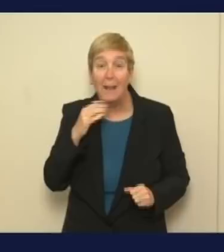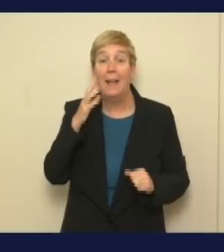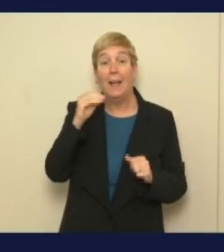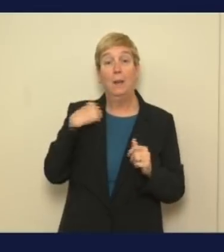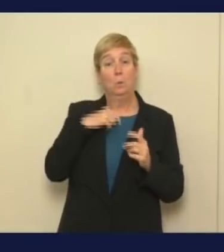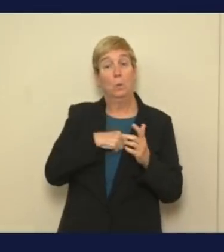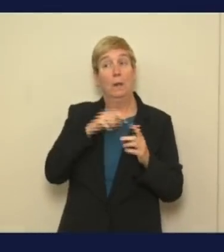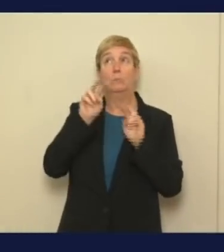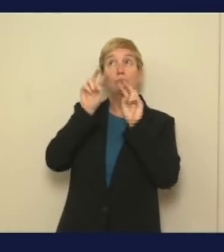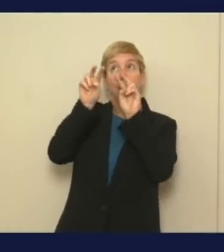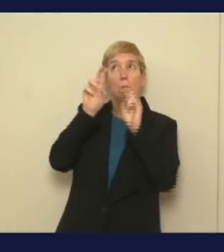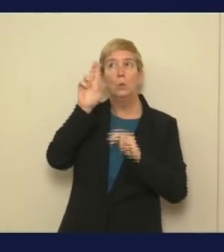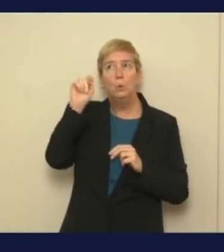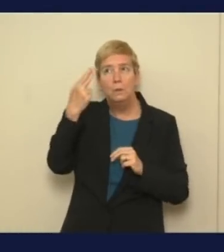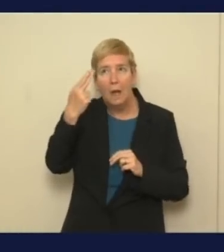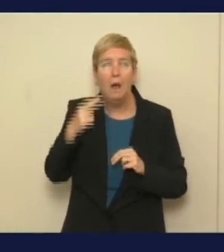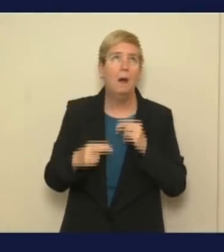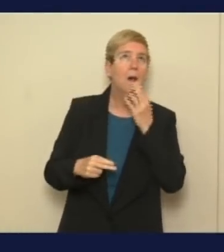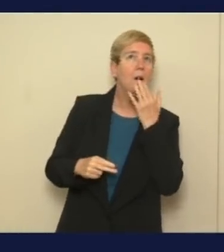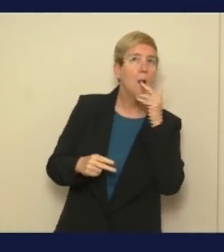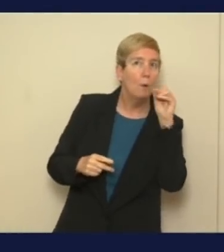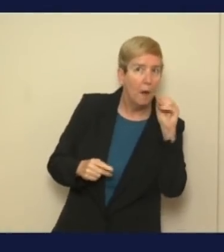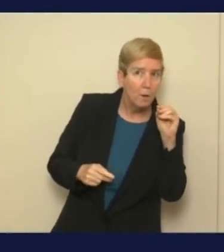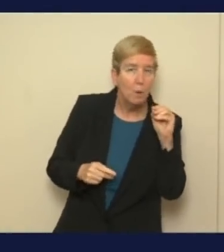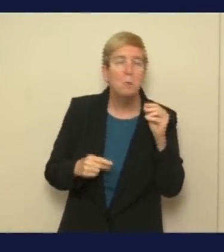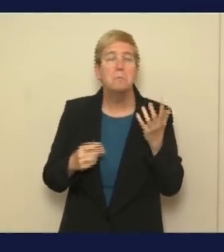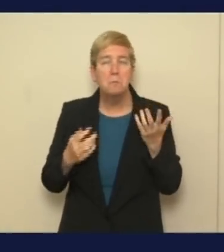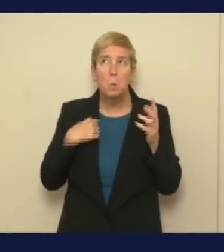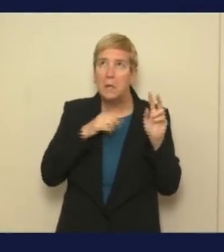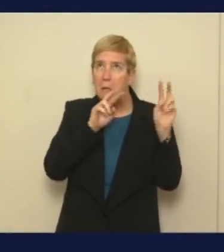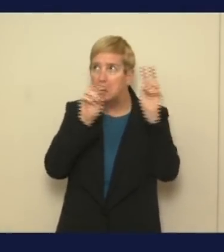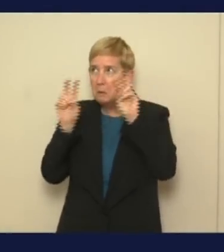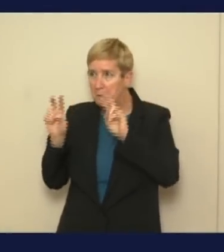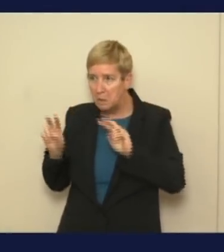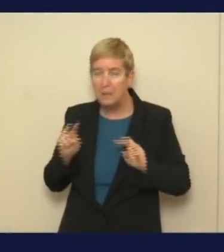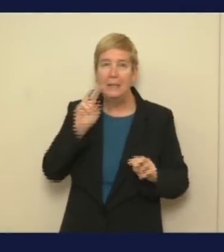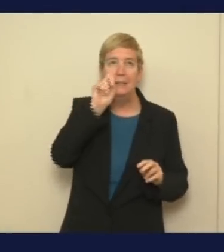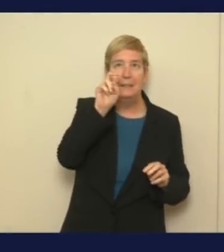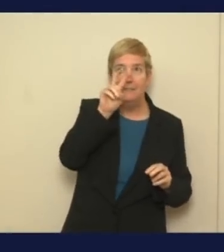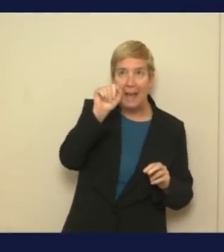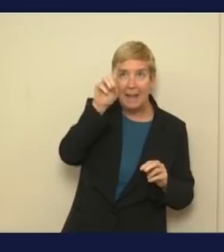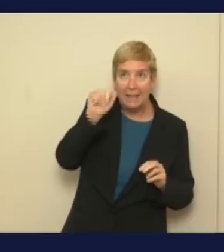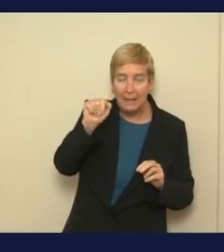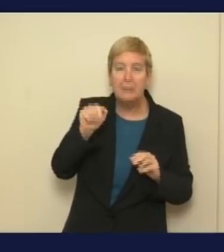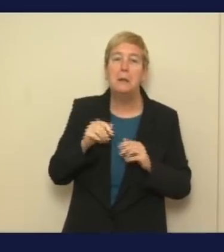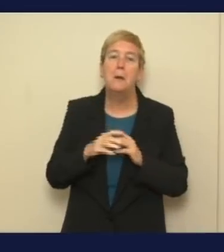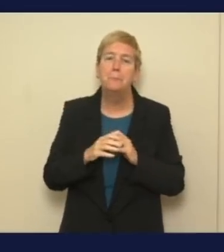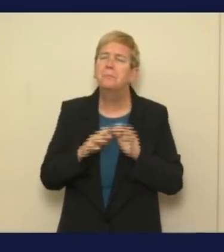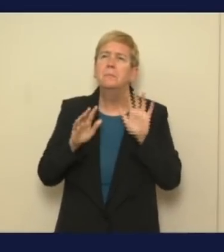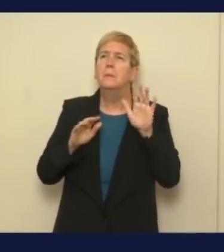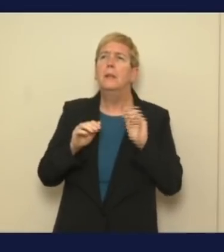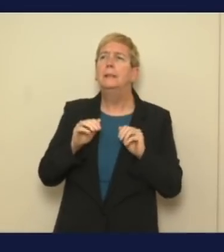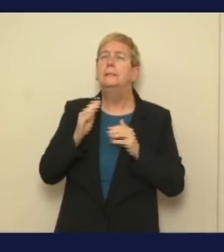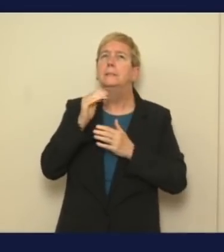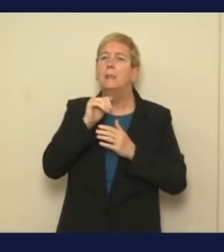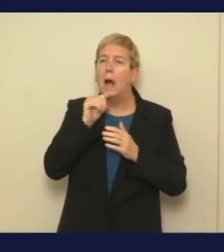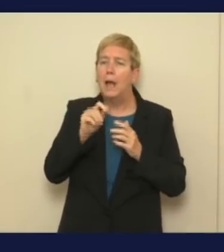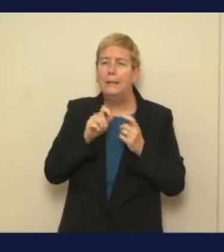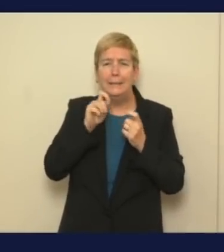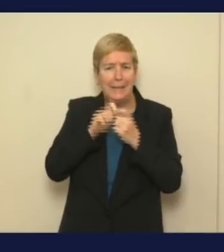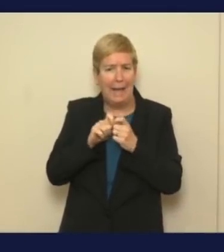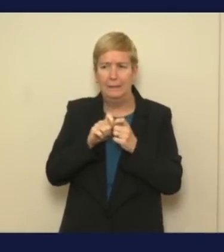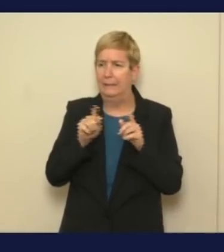on in Utah and Colorado and Nevada. While we don't see some of the same